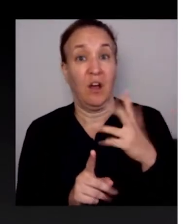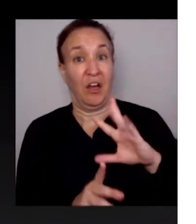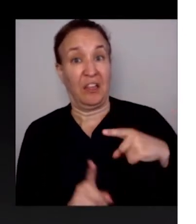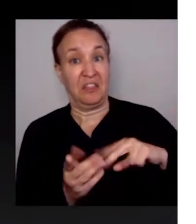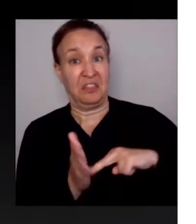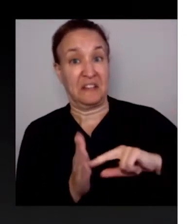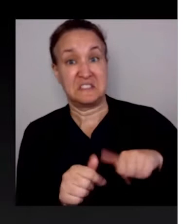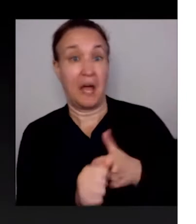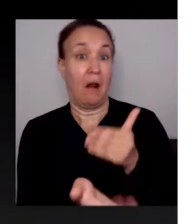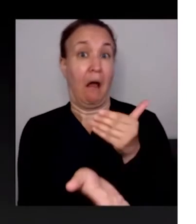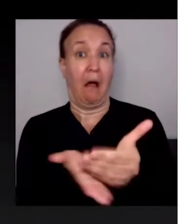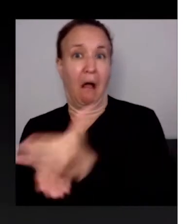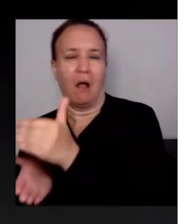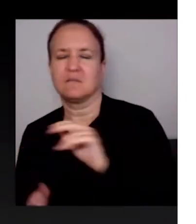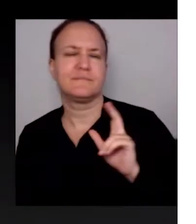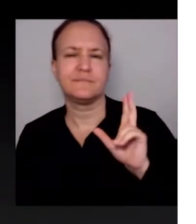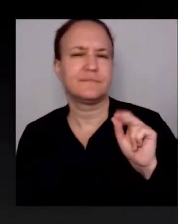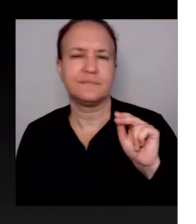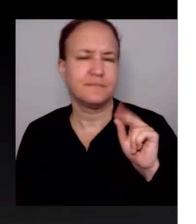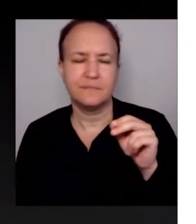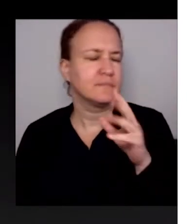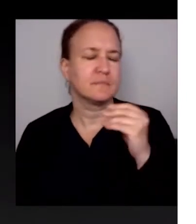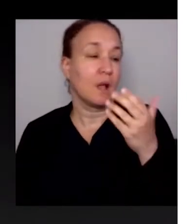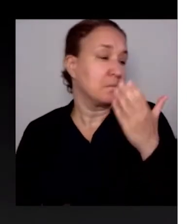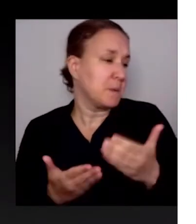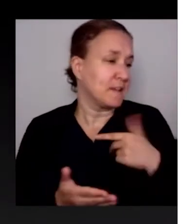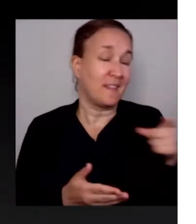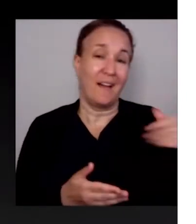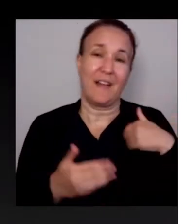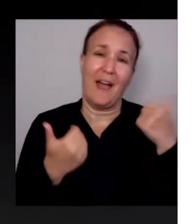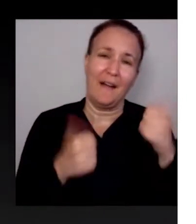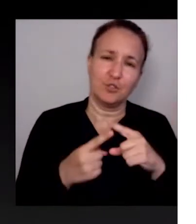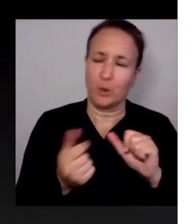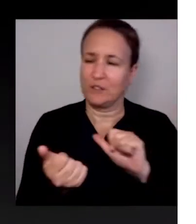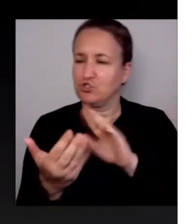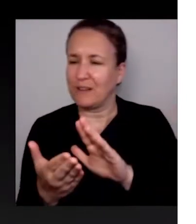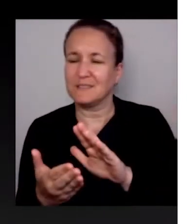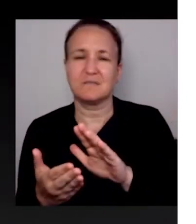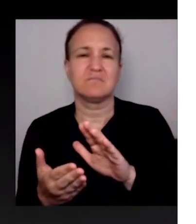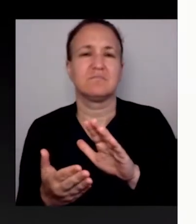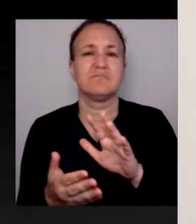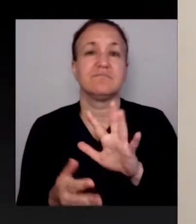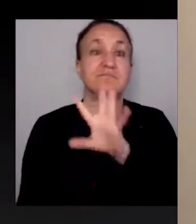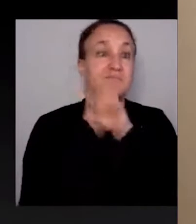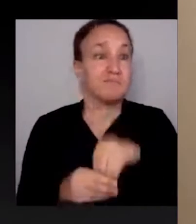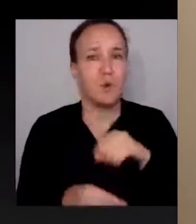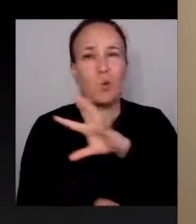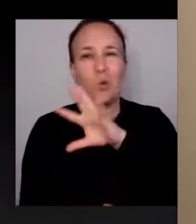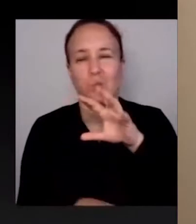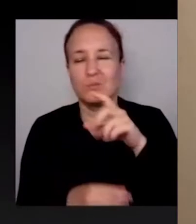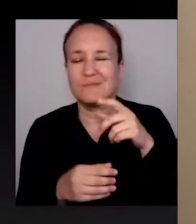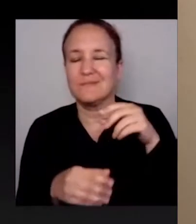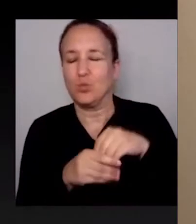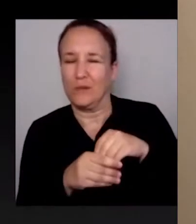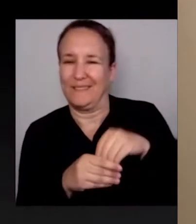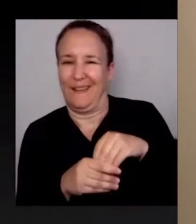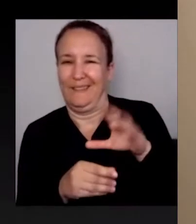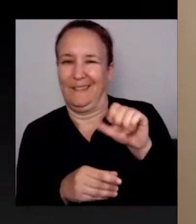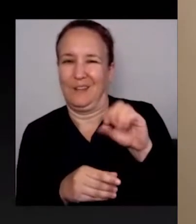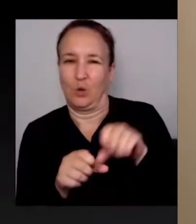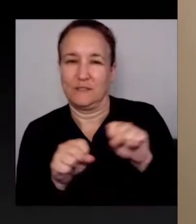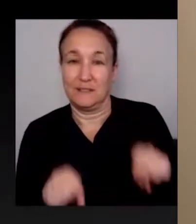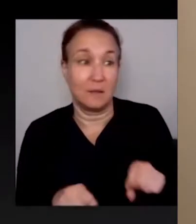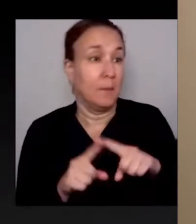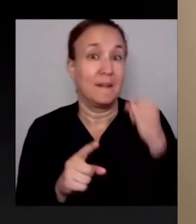people with disabilities, and there may even be efforts made to address inclusion within the ecosystem, but without opening it up further,